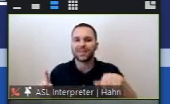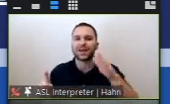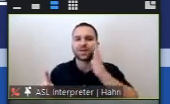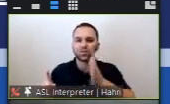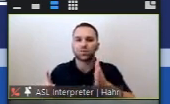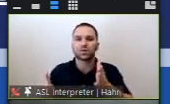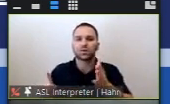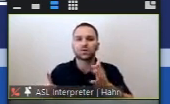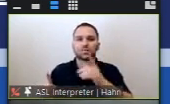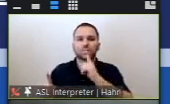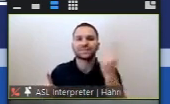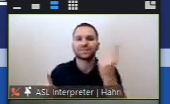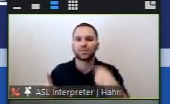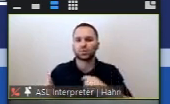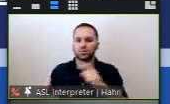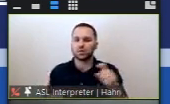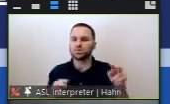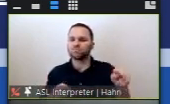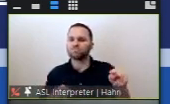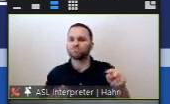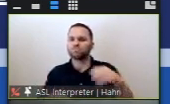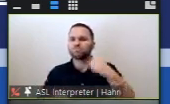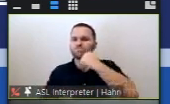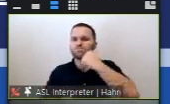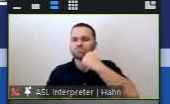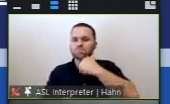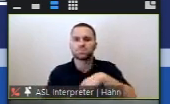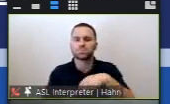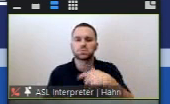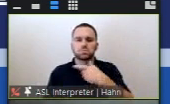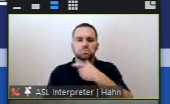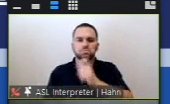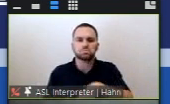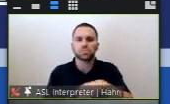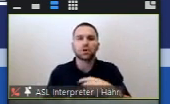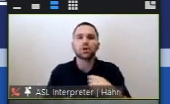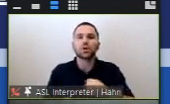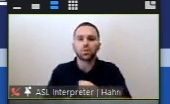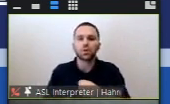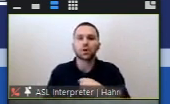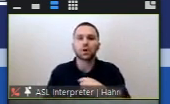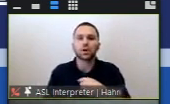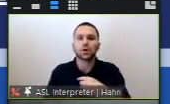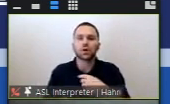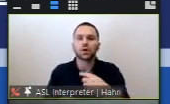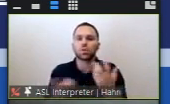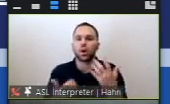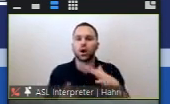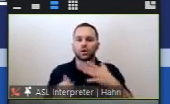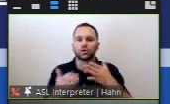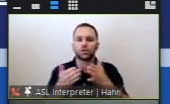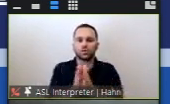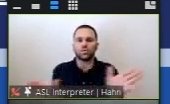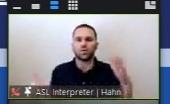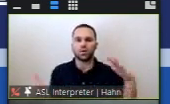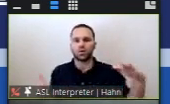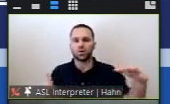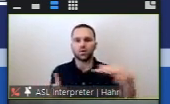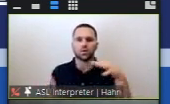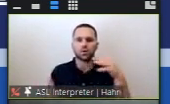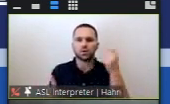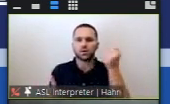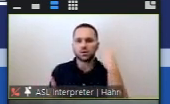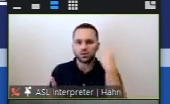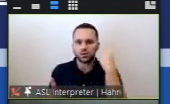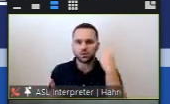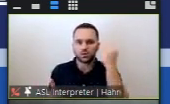be looking at on a daily basis necessarily. We certainly want to have that situational awareness, and that's what we're using the EM resource data for,